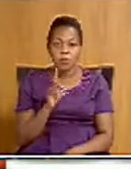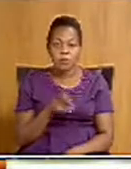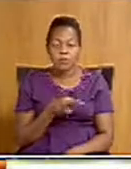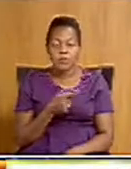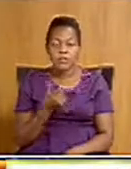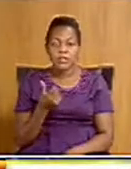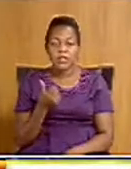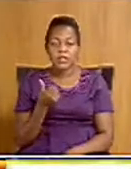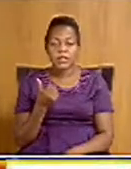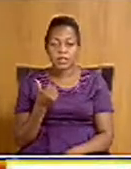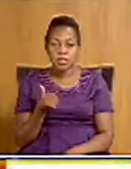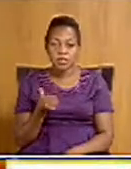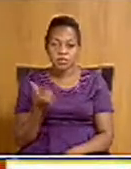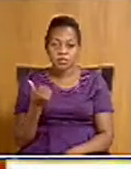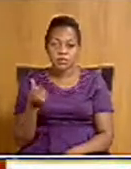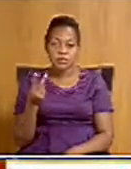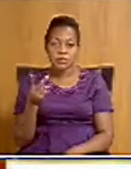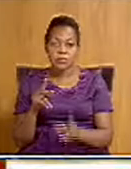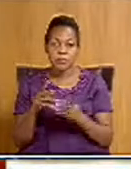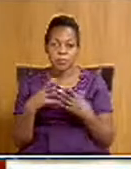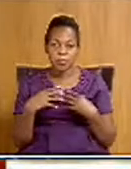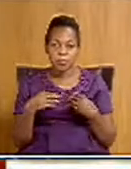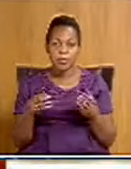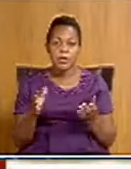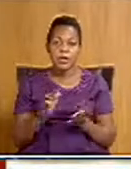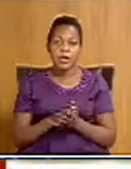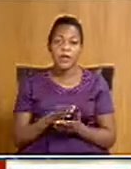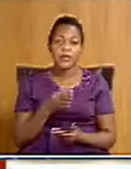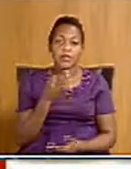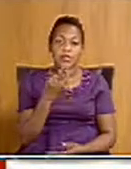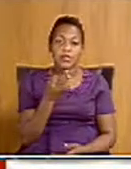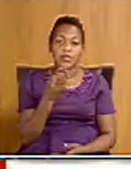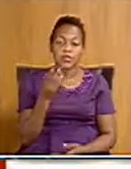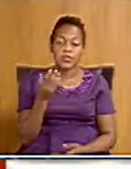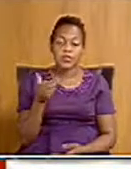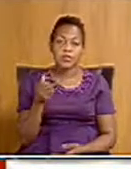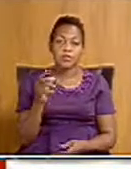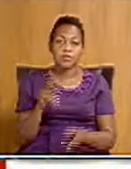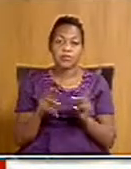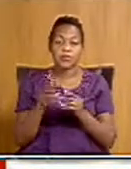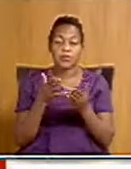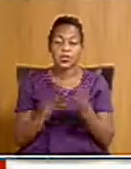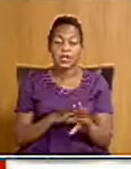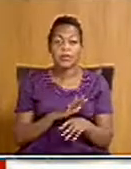41,652 recoveries, and 346 deaths.